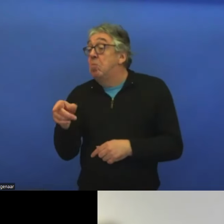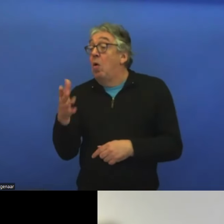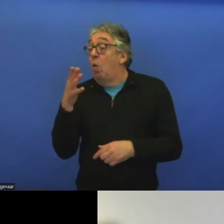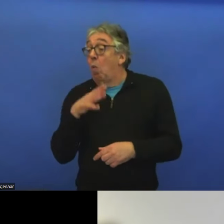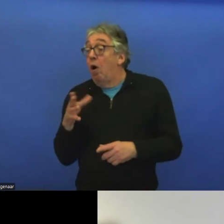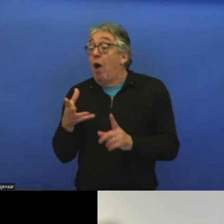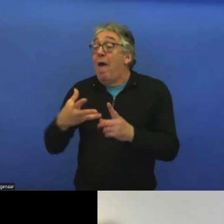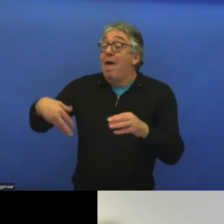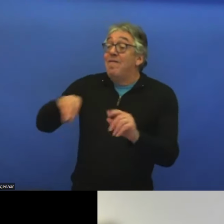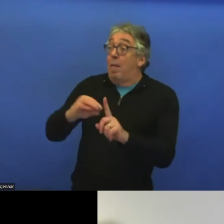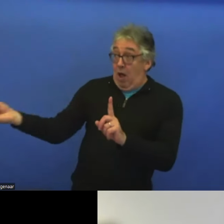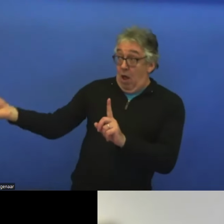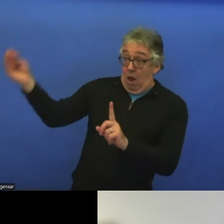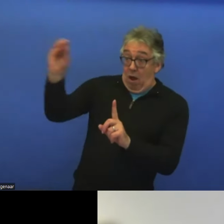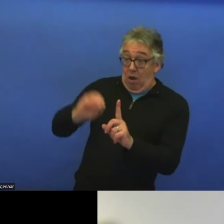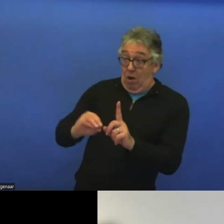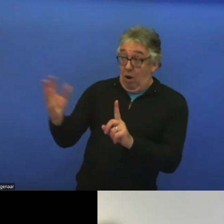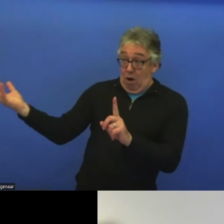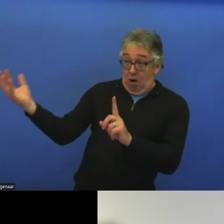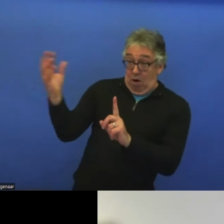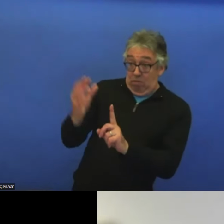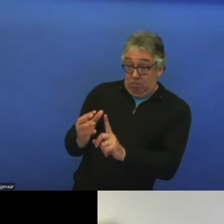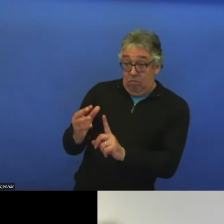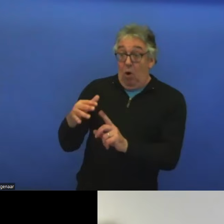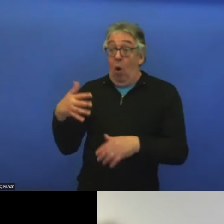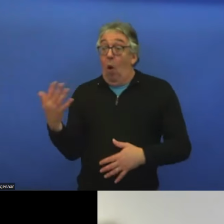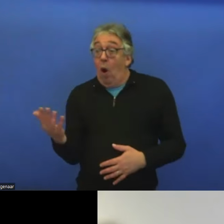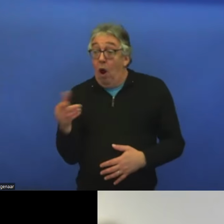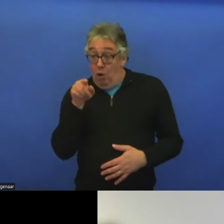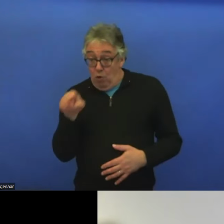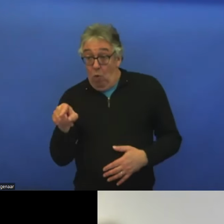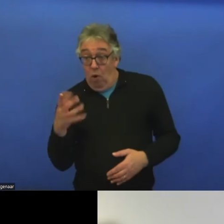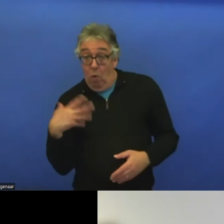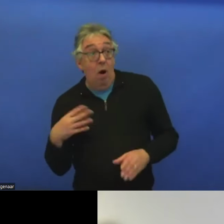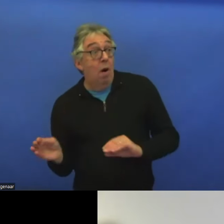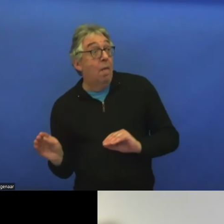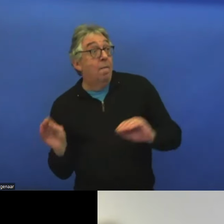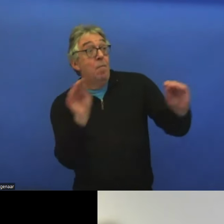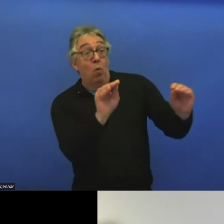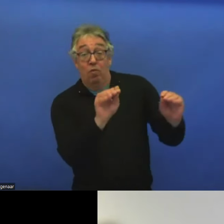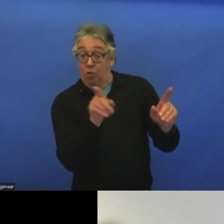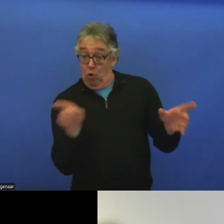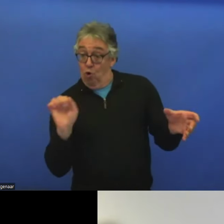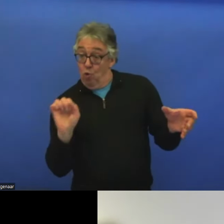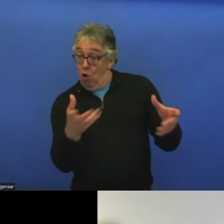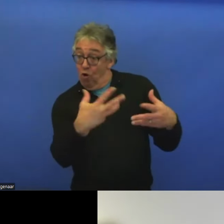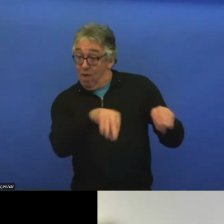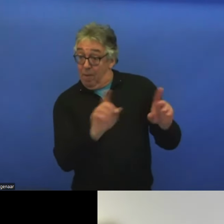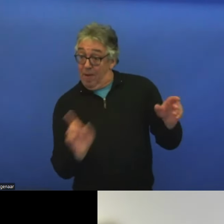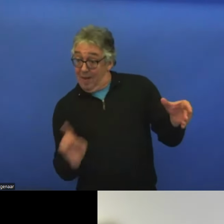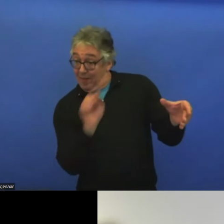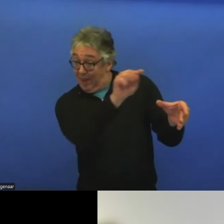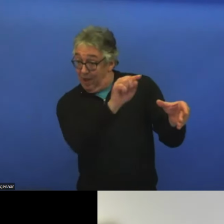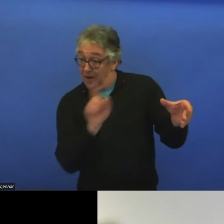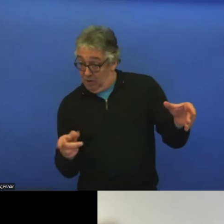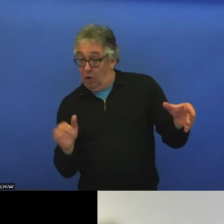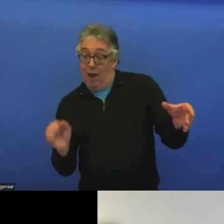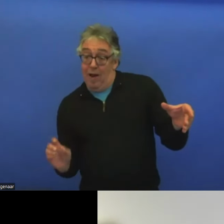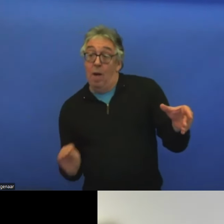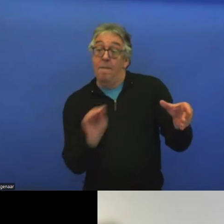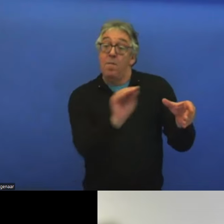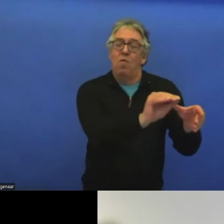But again, I'm not too much an expert on the durable solutions. We have colleagues that work on that, and I'm sure they have a lot to say. That